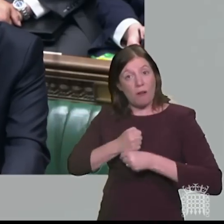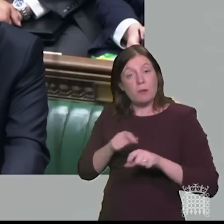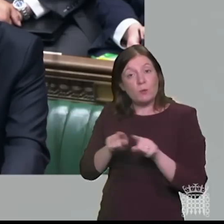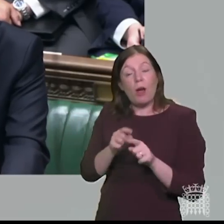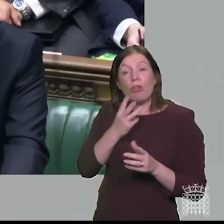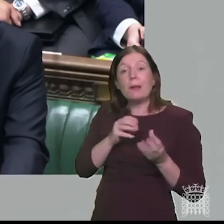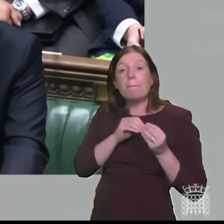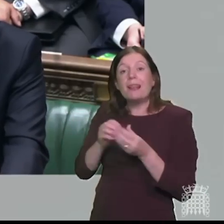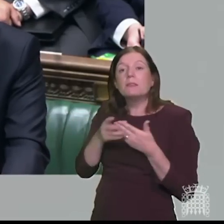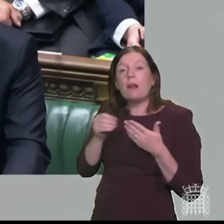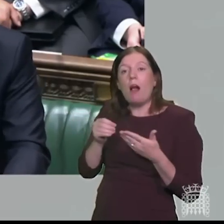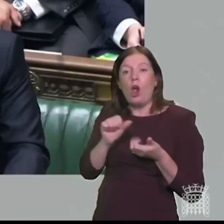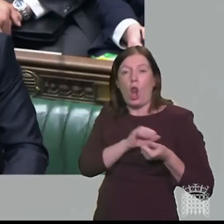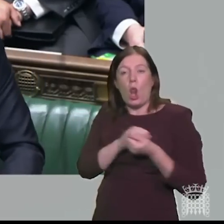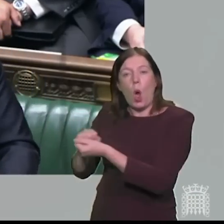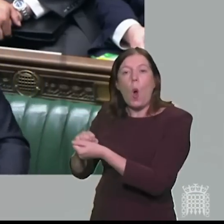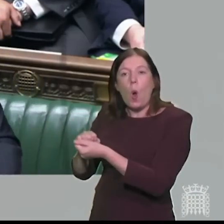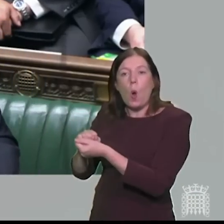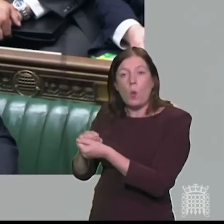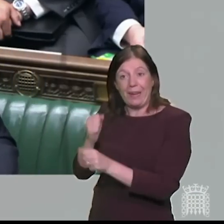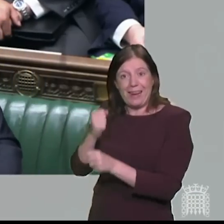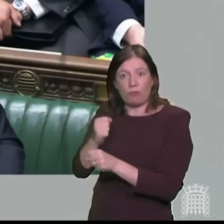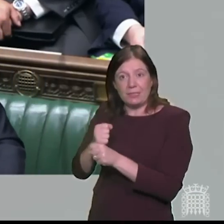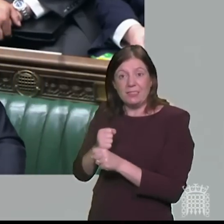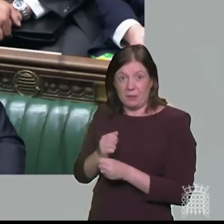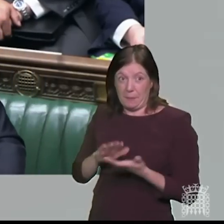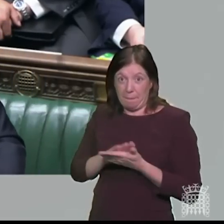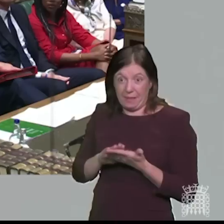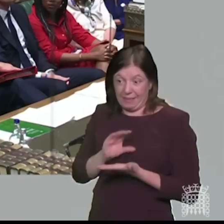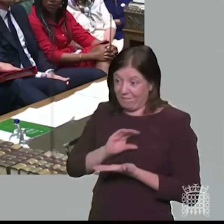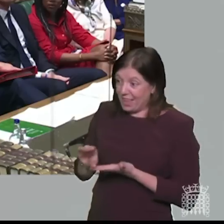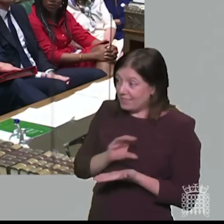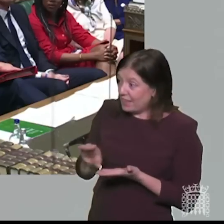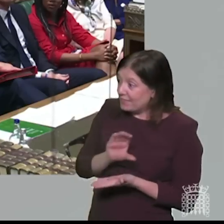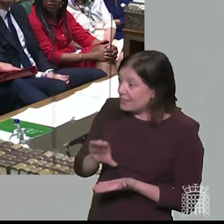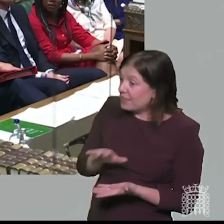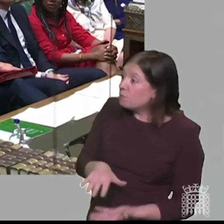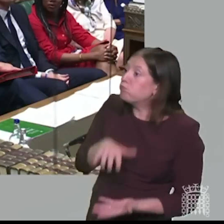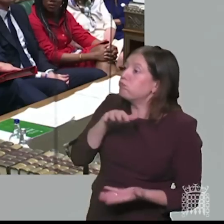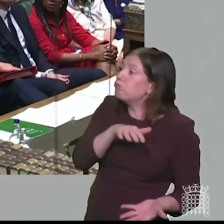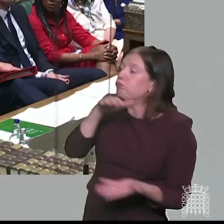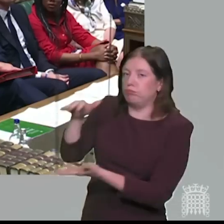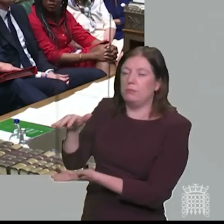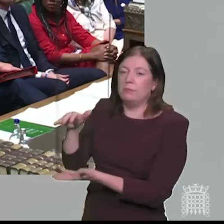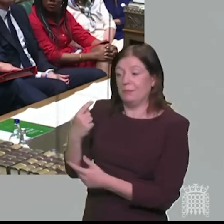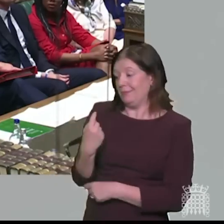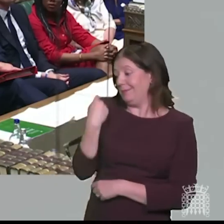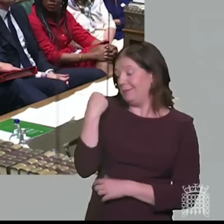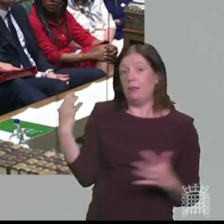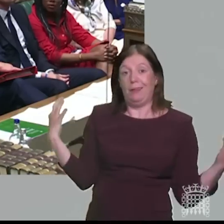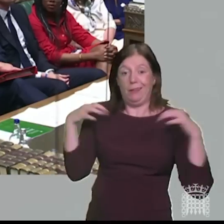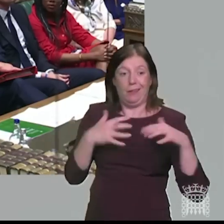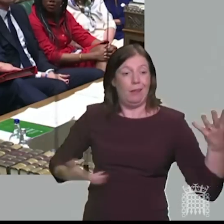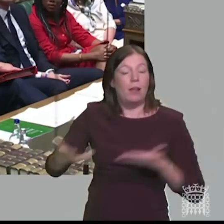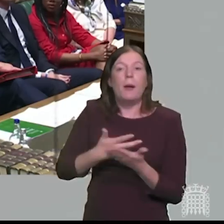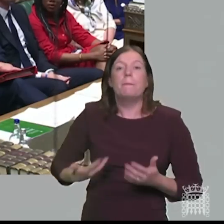$3 billion World Bank loan guarantee on top of all the other investment that we've put in place. And I think what the conference showed is that there's enormous